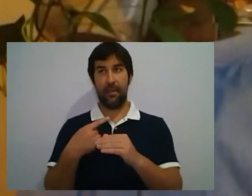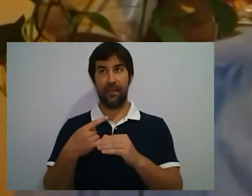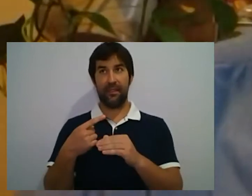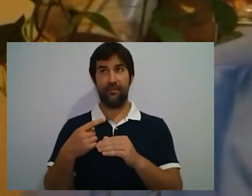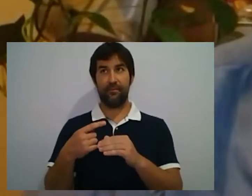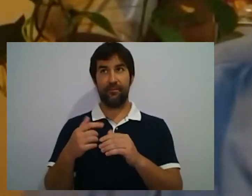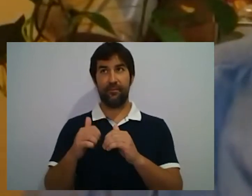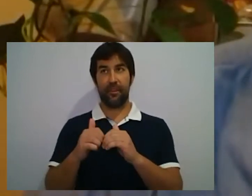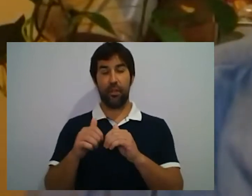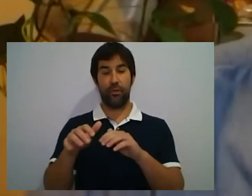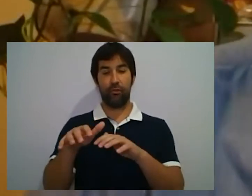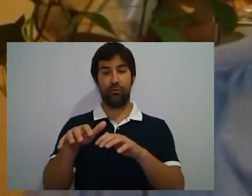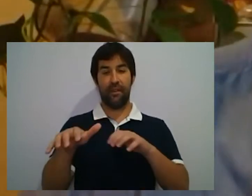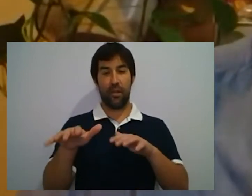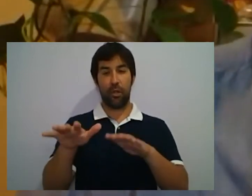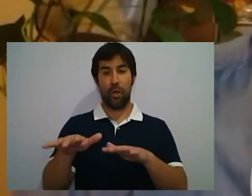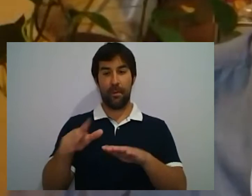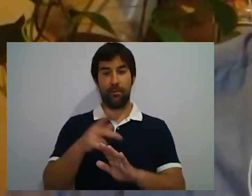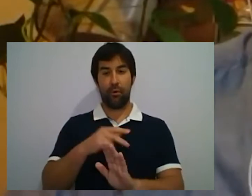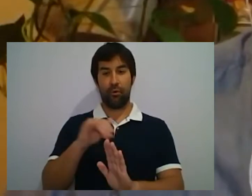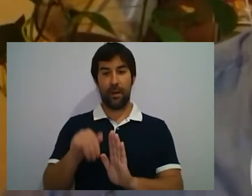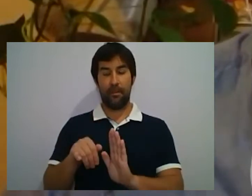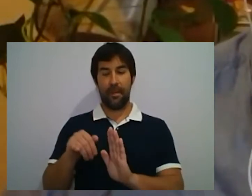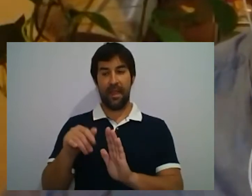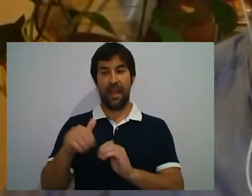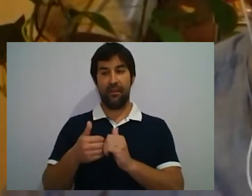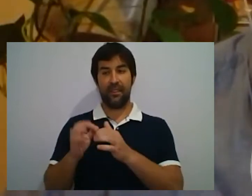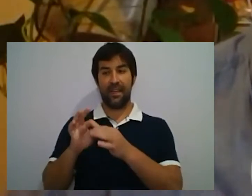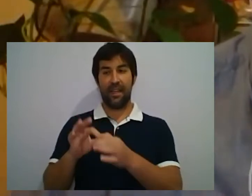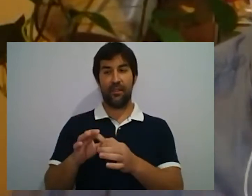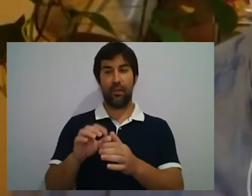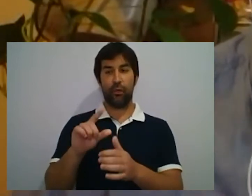pedestrian transit in nature and are a bit more